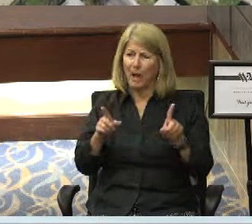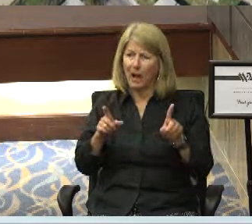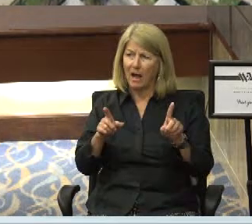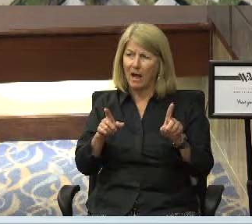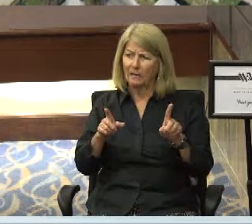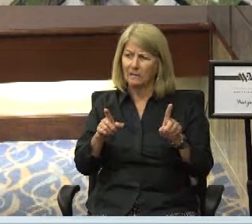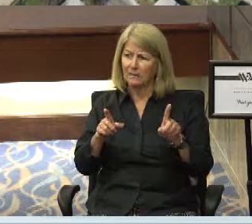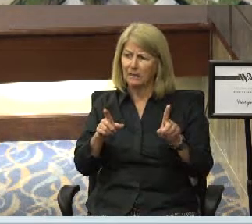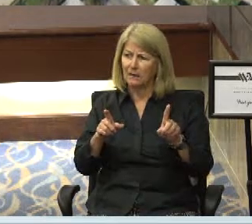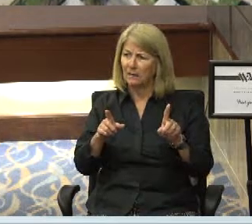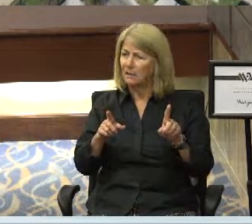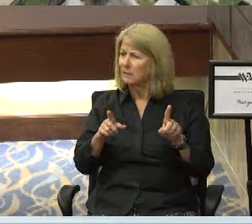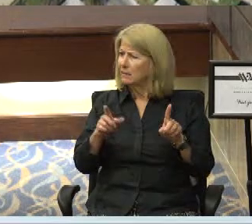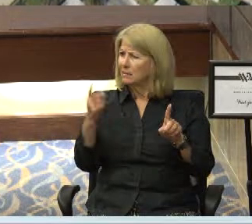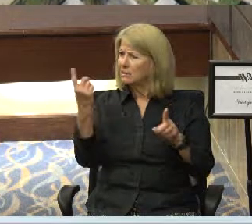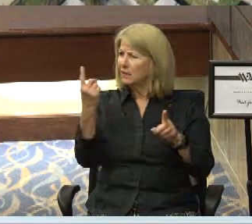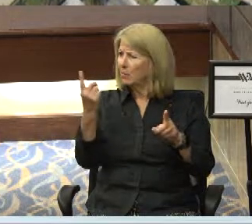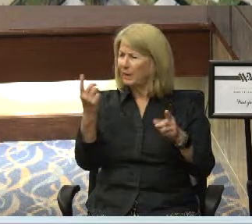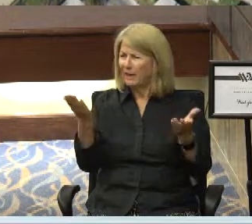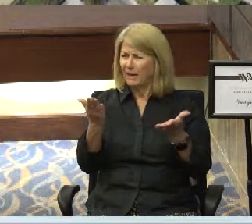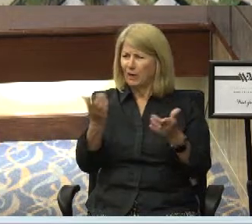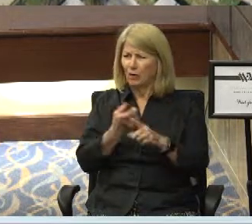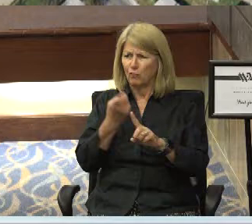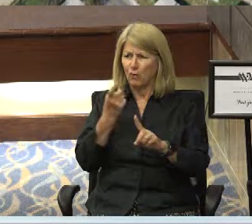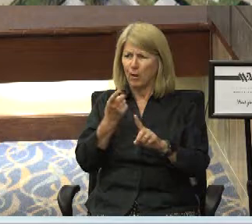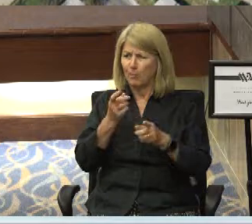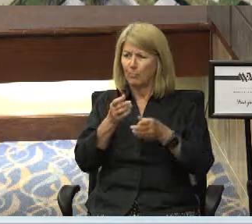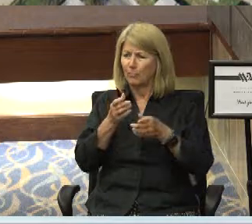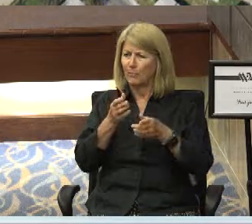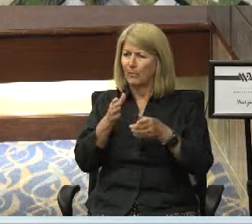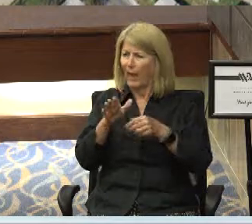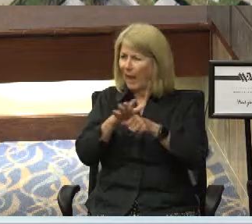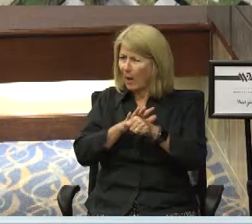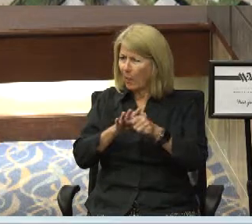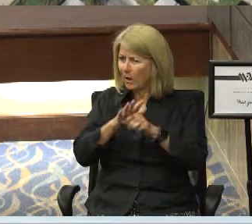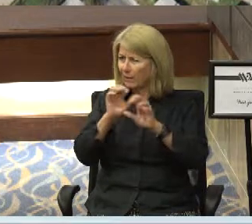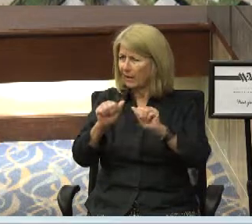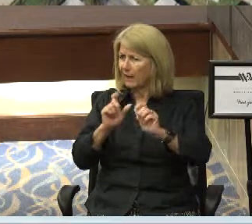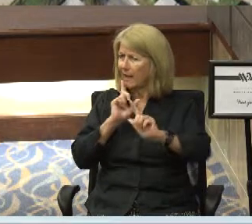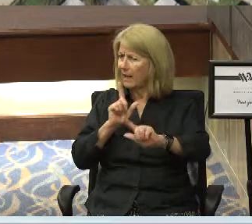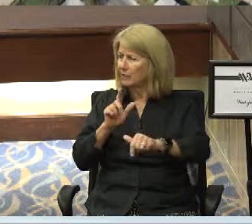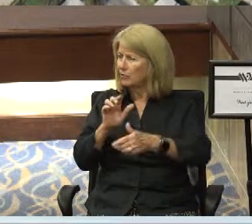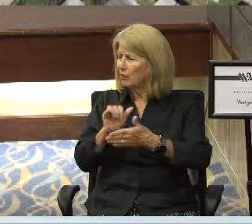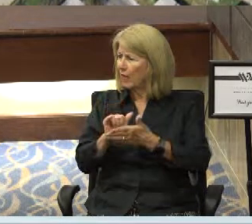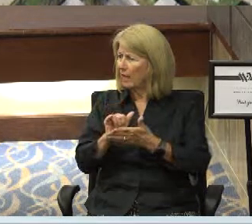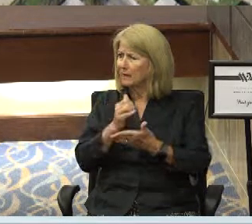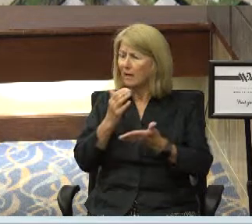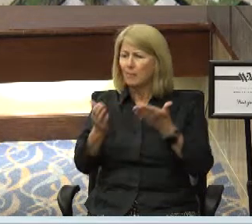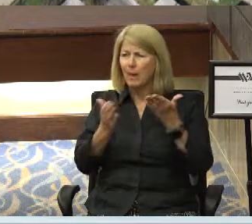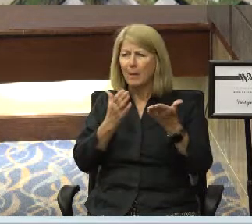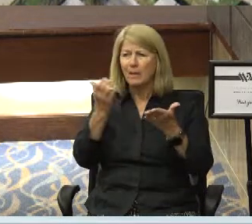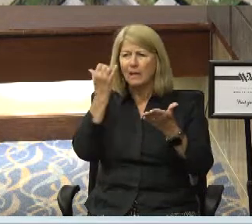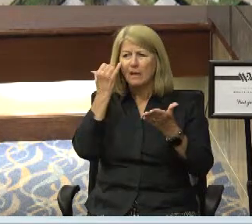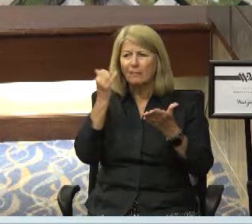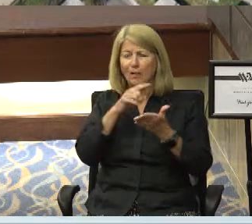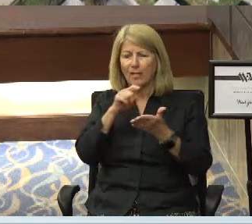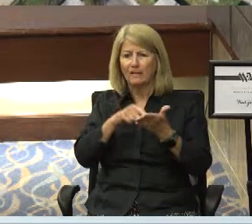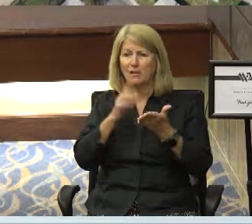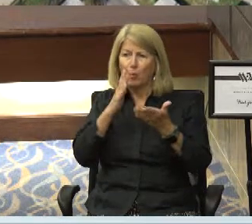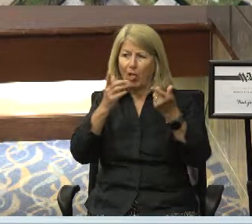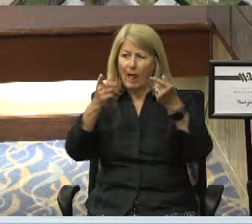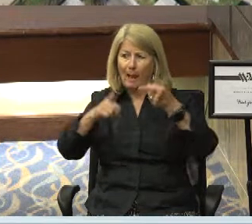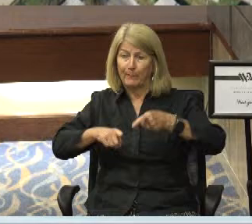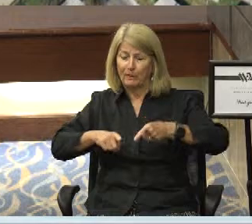Bradley, is there somebody here from the streets that can maybe answer that? But if this is going to